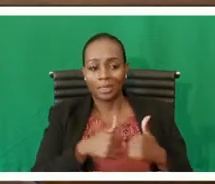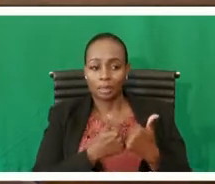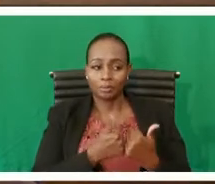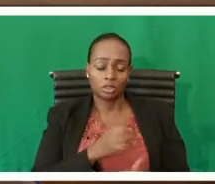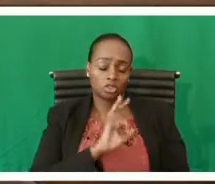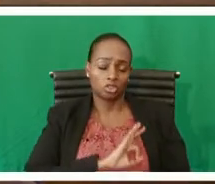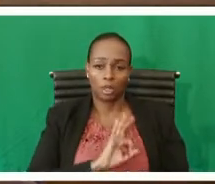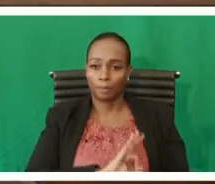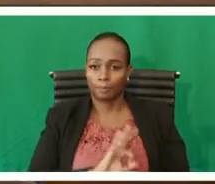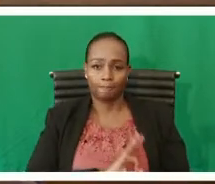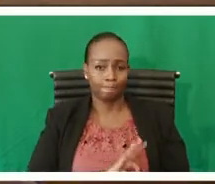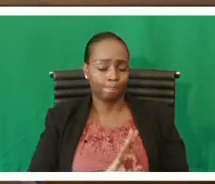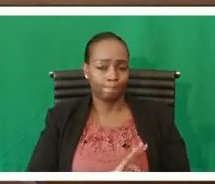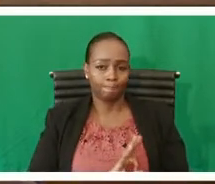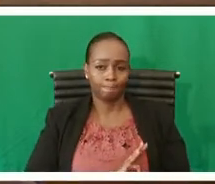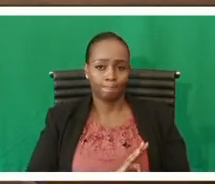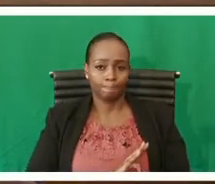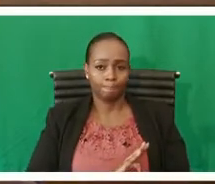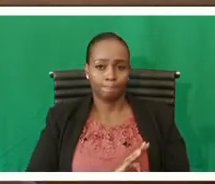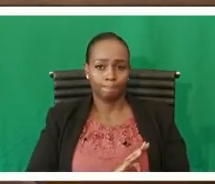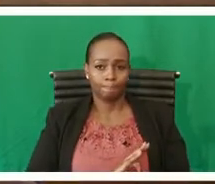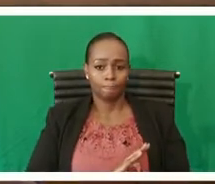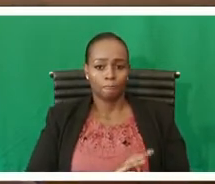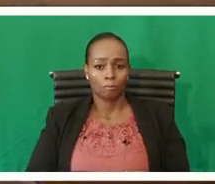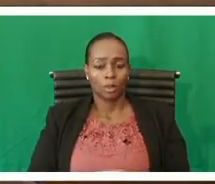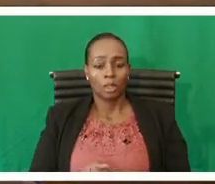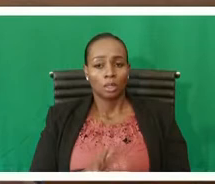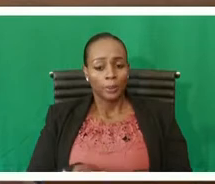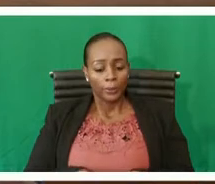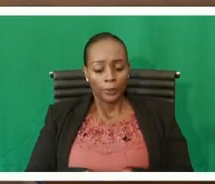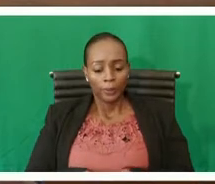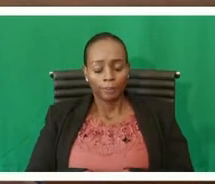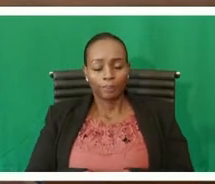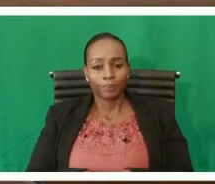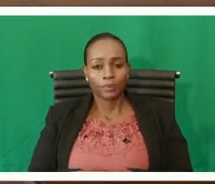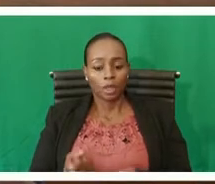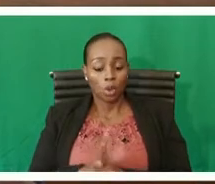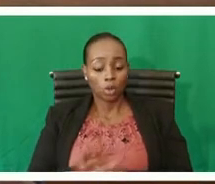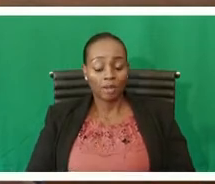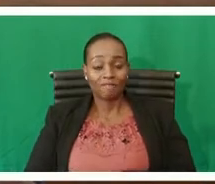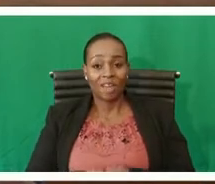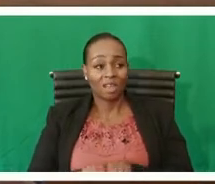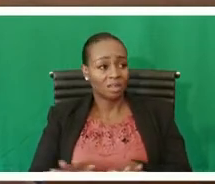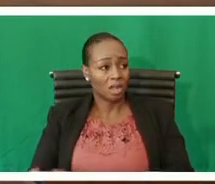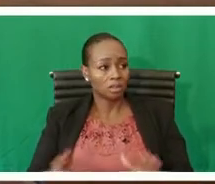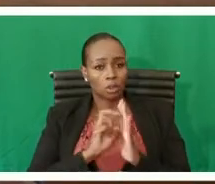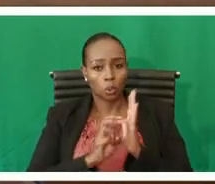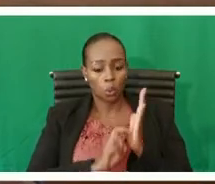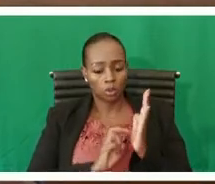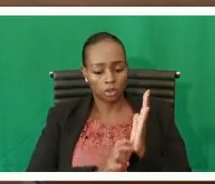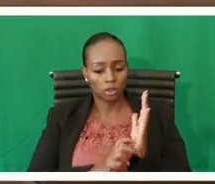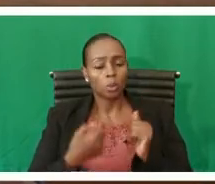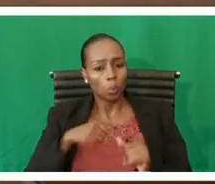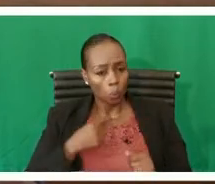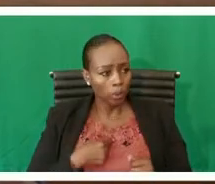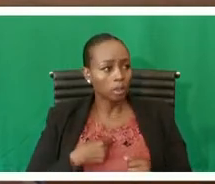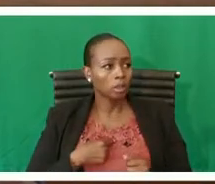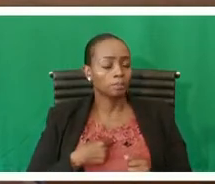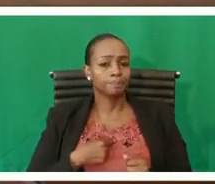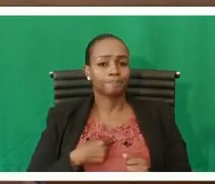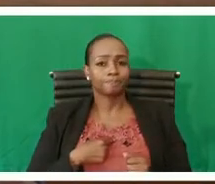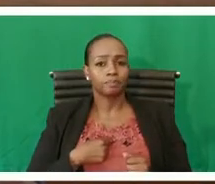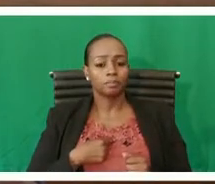kisono mona. Despite the COVID limitations, we were able to provide relief funds to artists